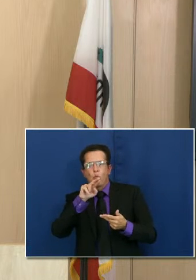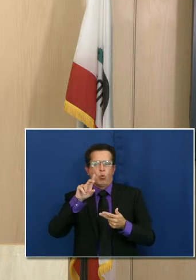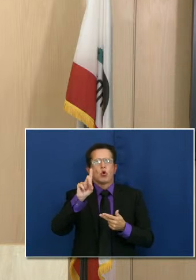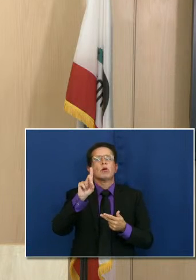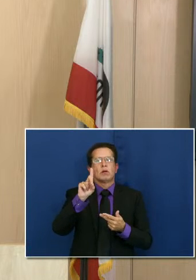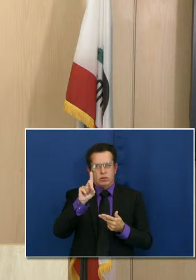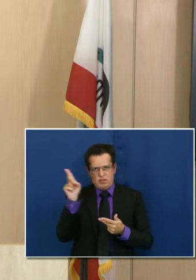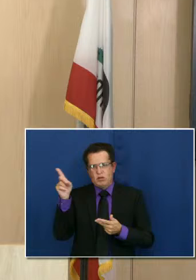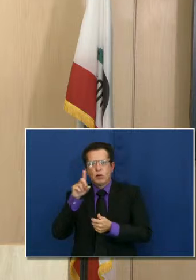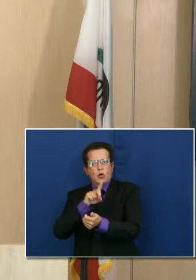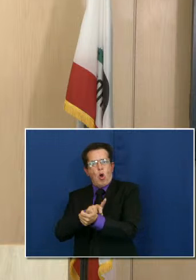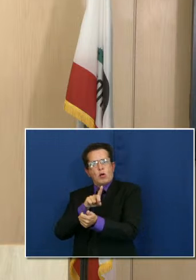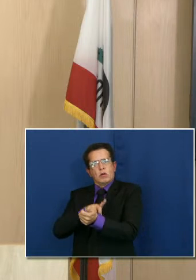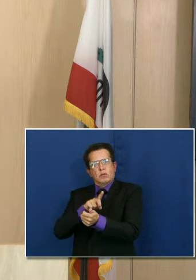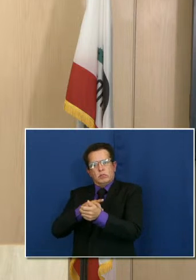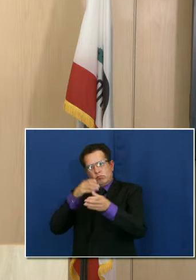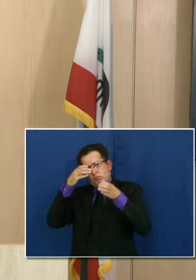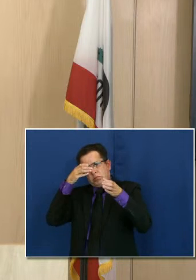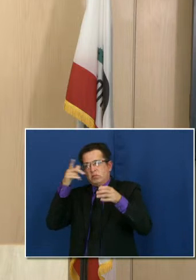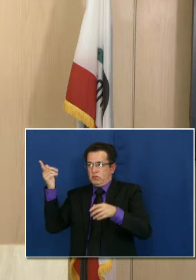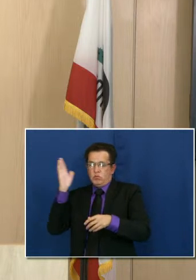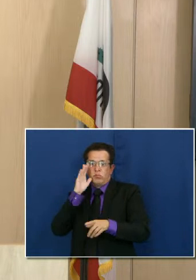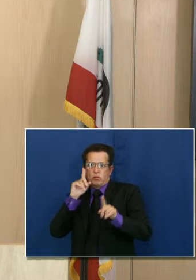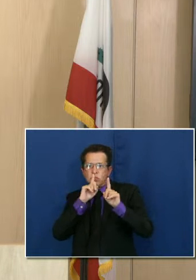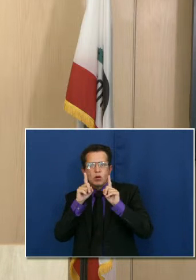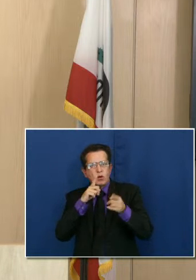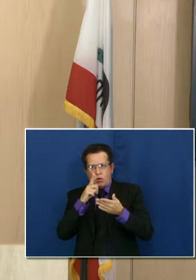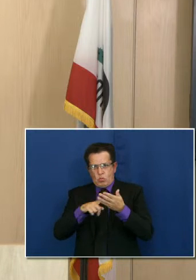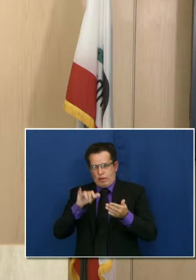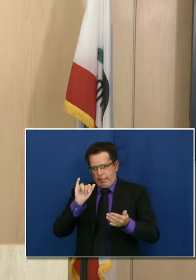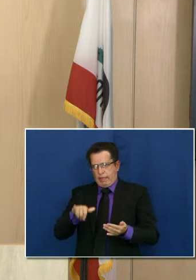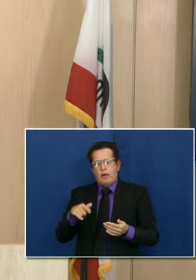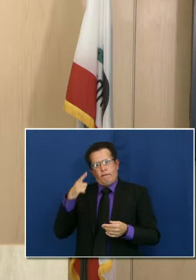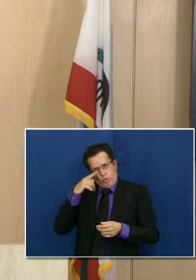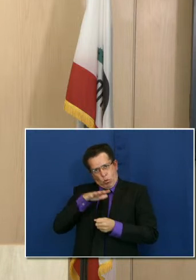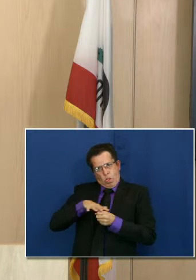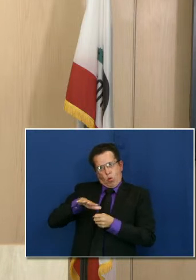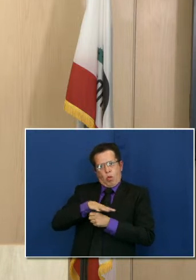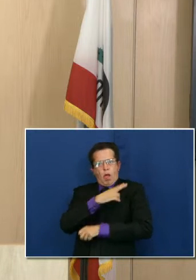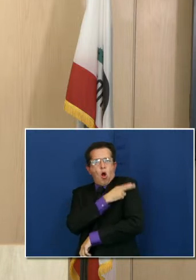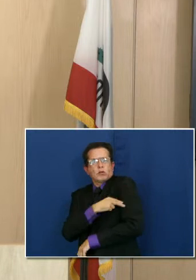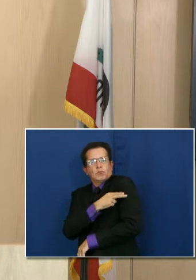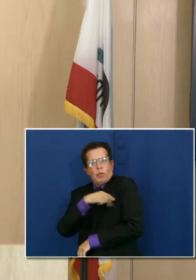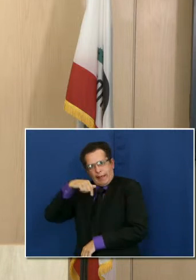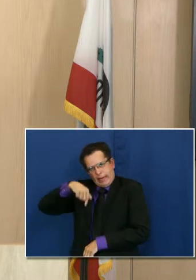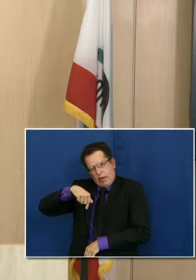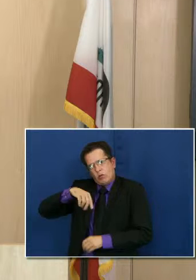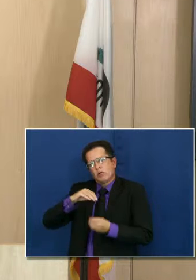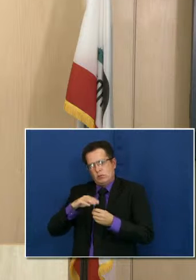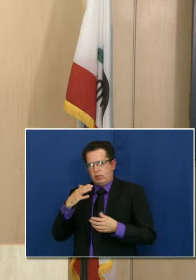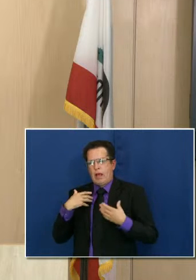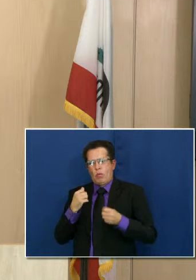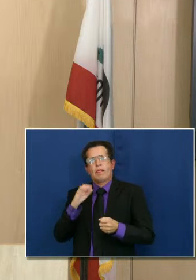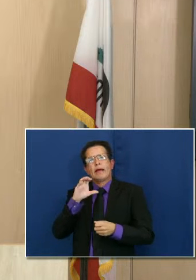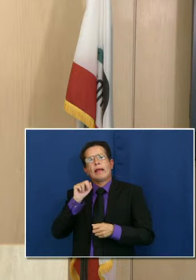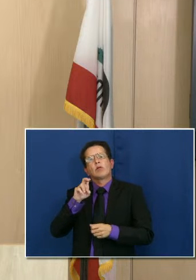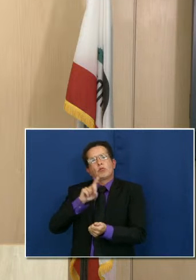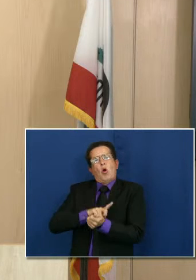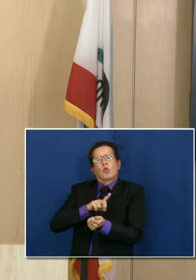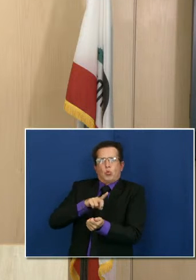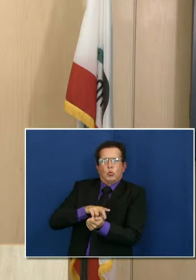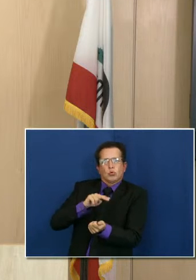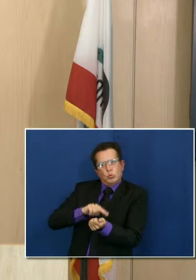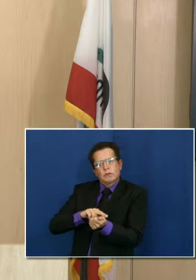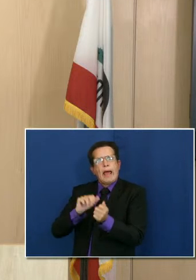talk about the crippling impact of this pandemic on local hospitals and our healthcare workers. Before